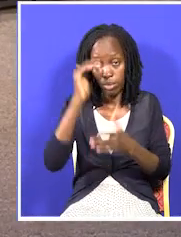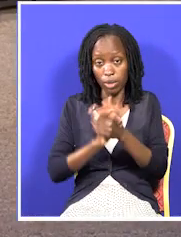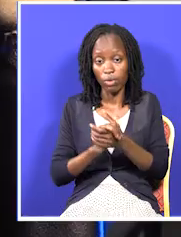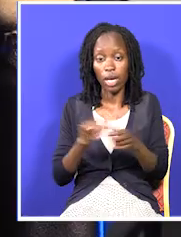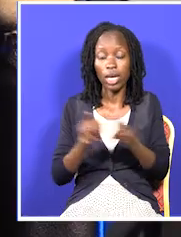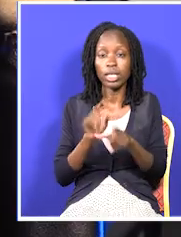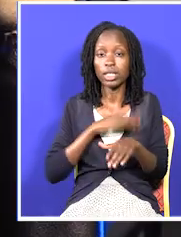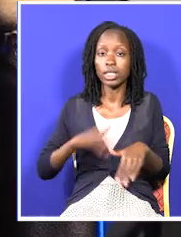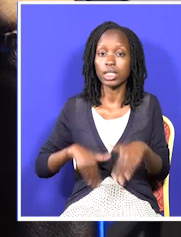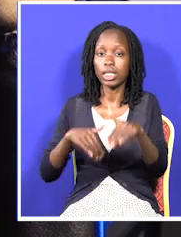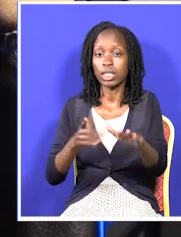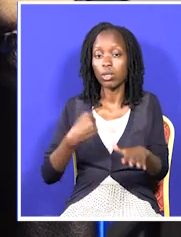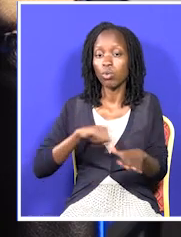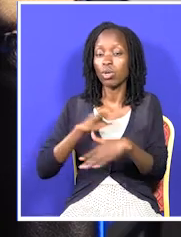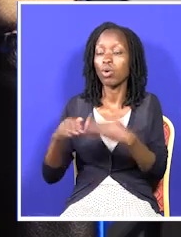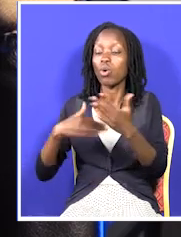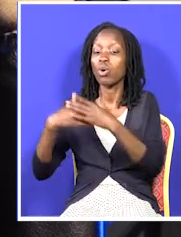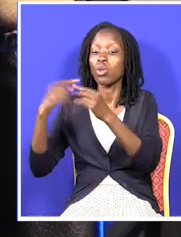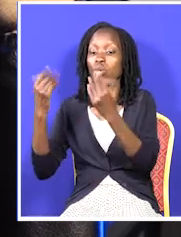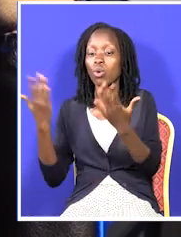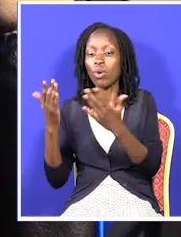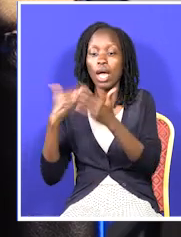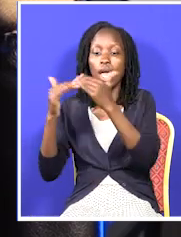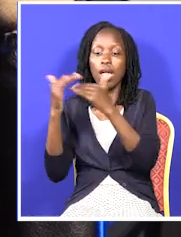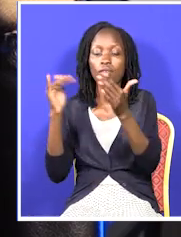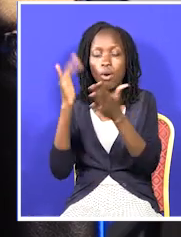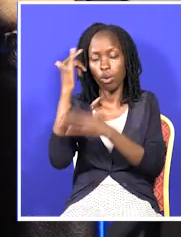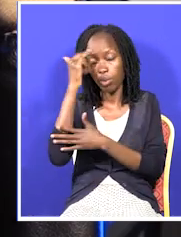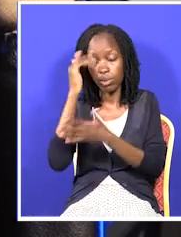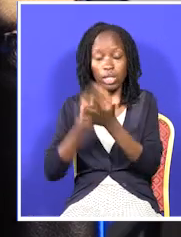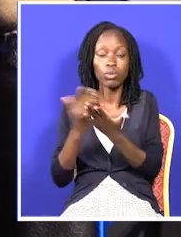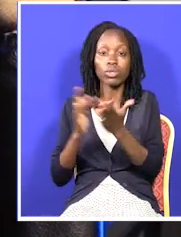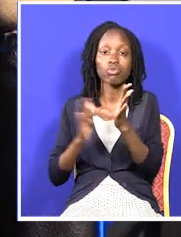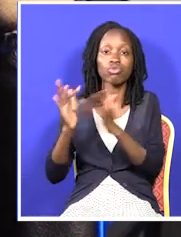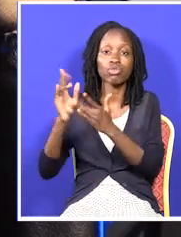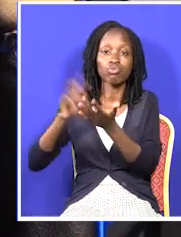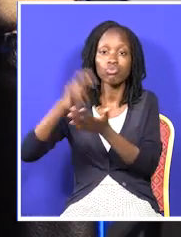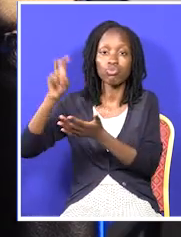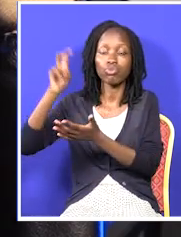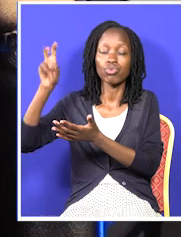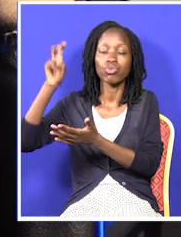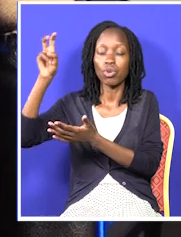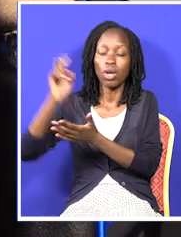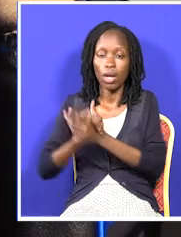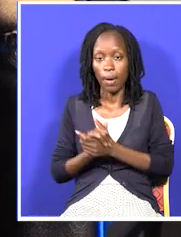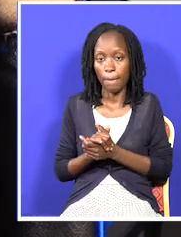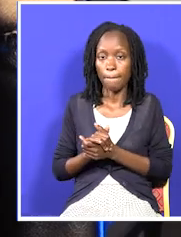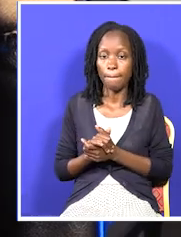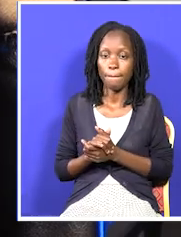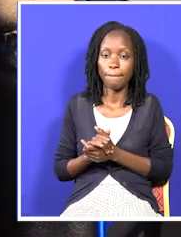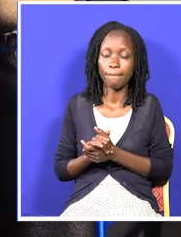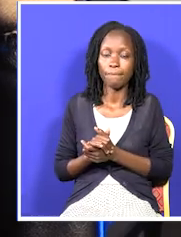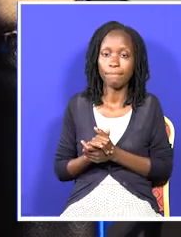as Christians, we all headed to heaven because that's where Jesus went after his life in this